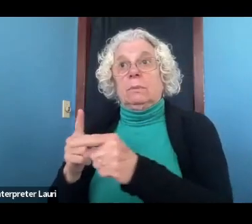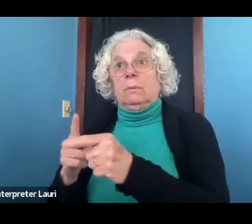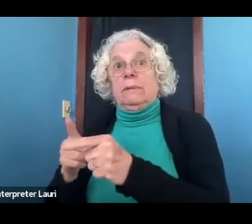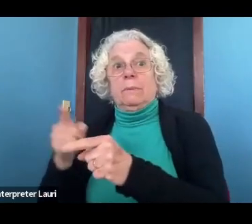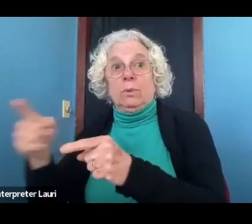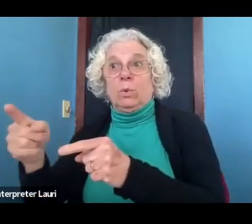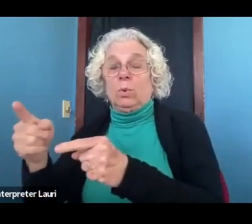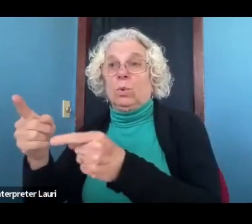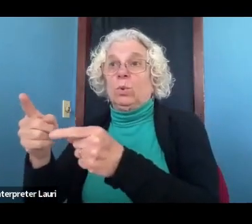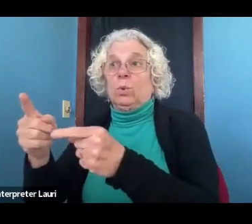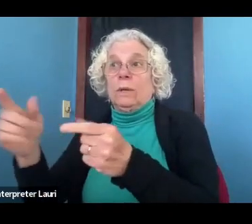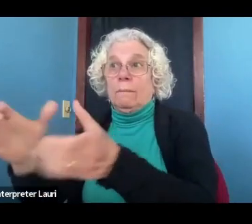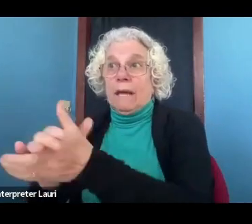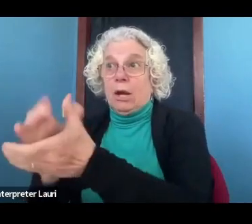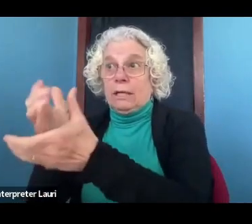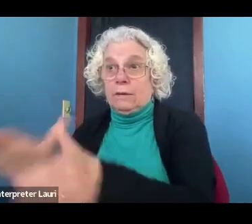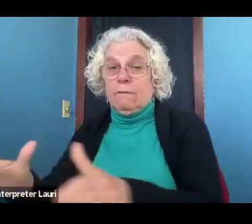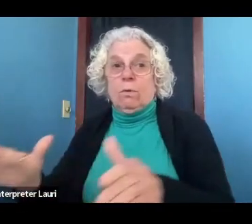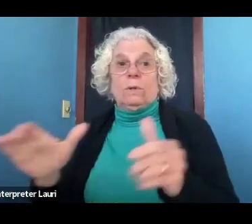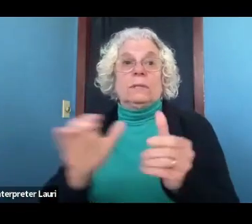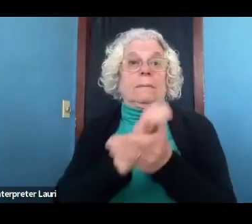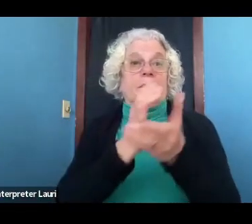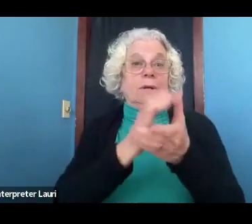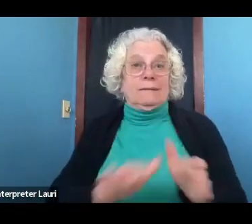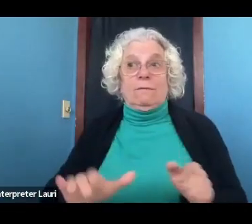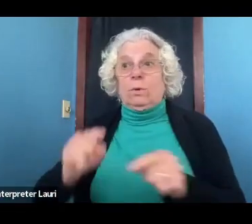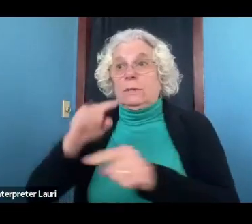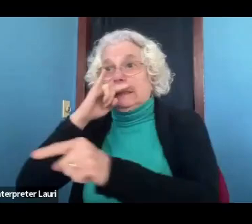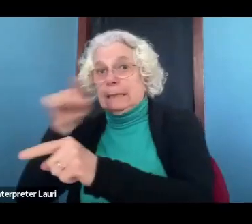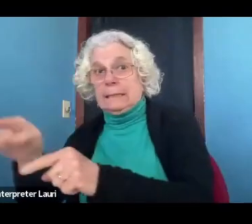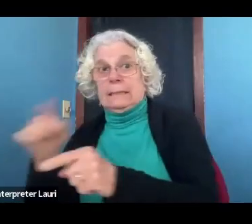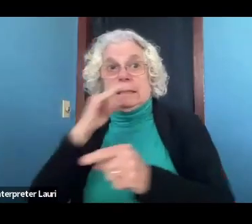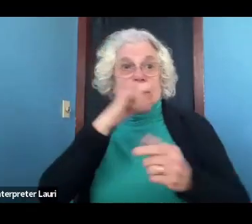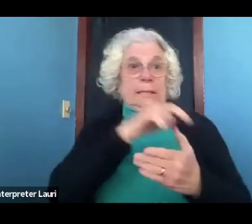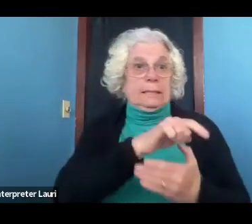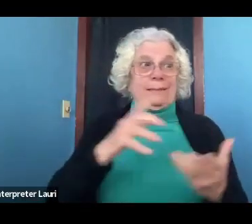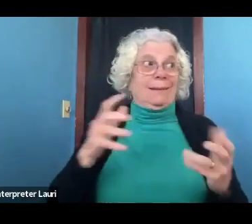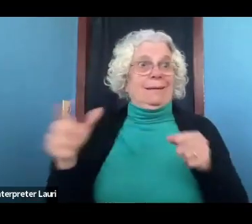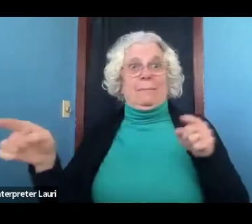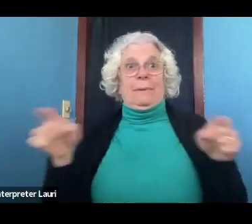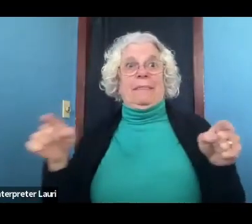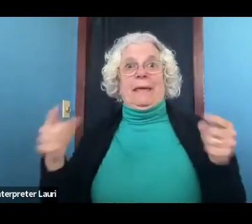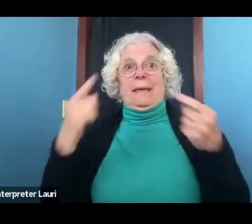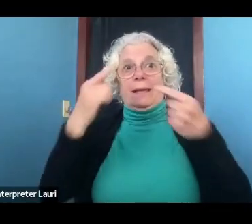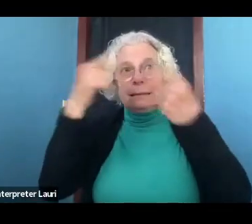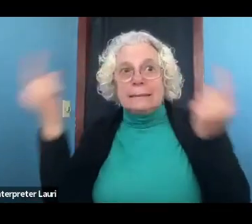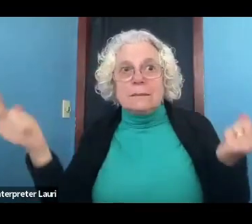relationship and you have a partner, they might clash. So